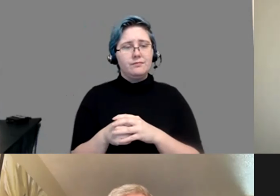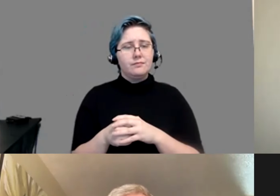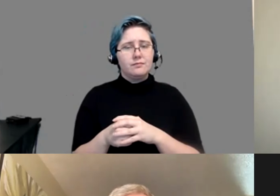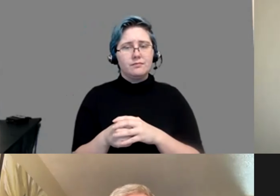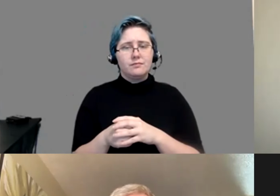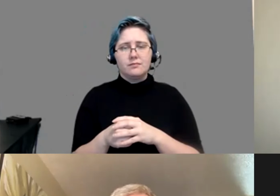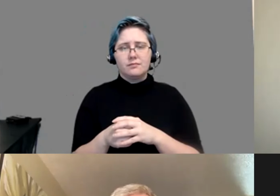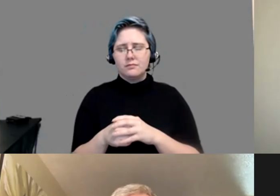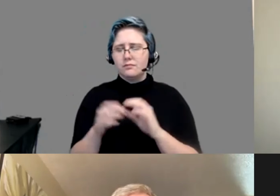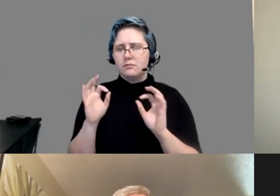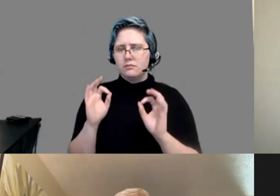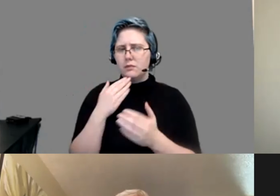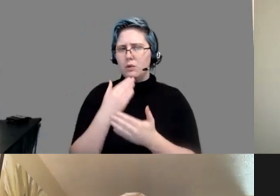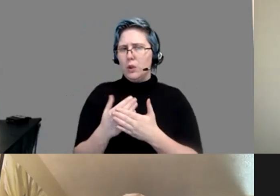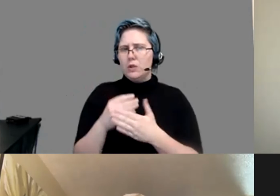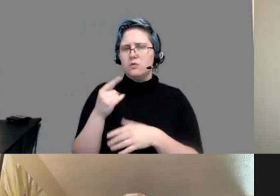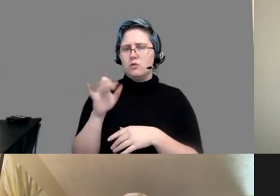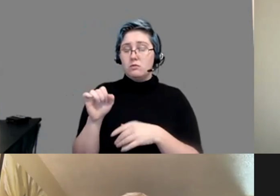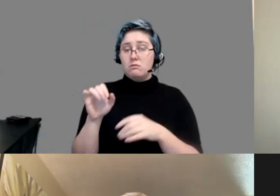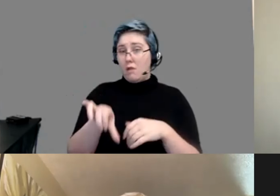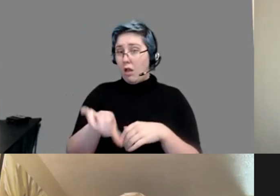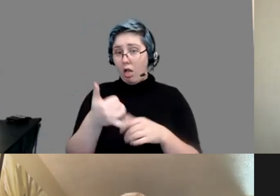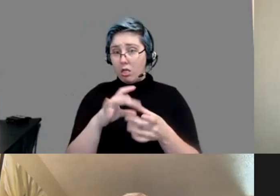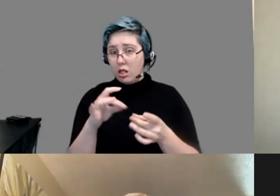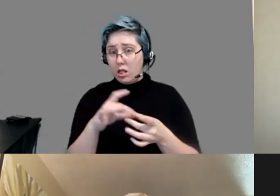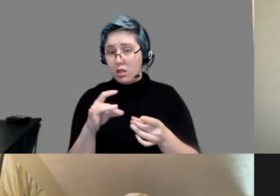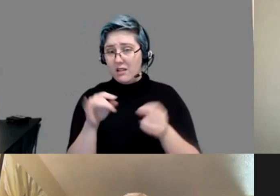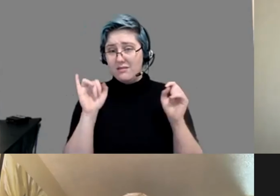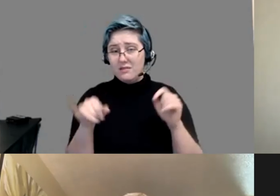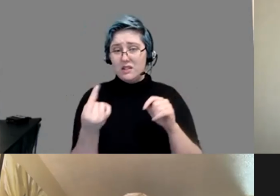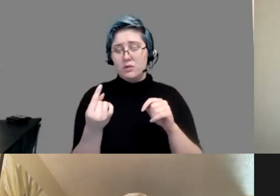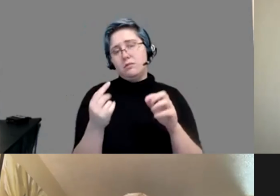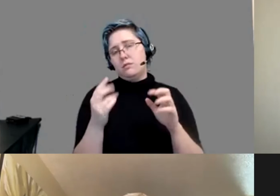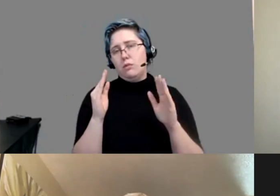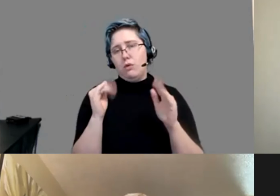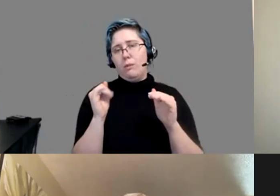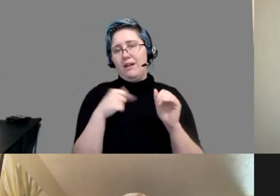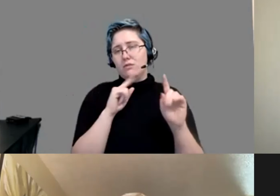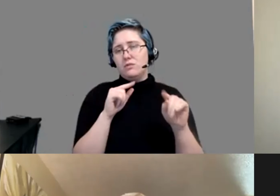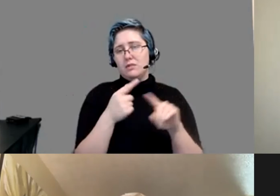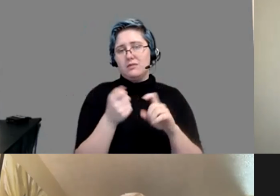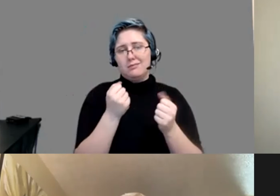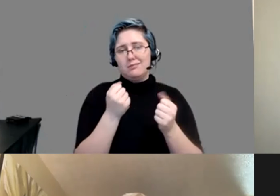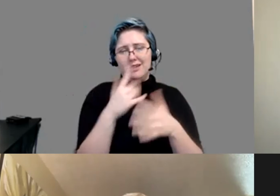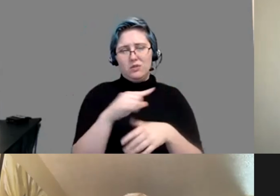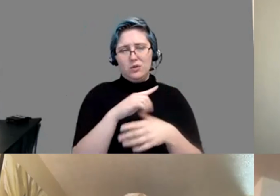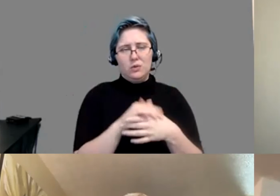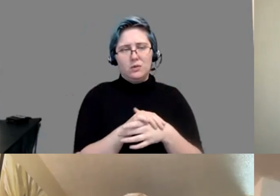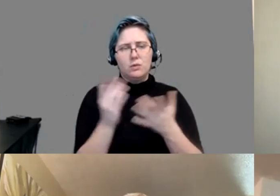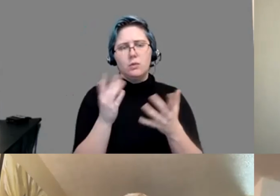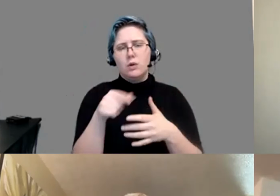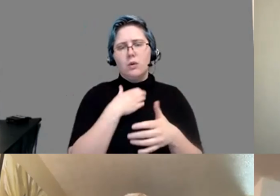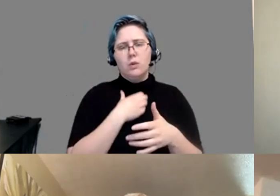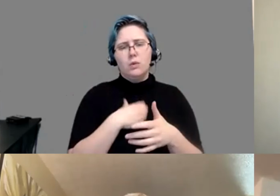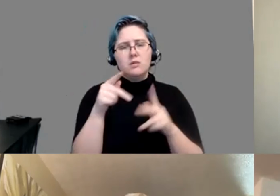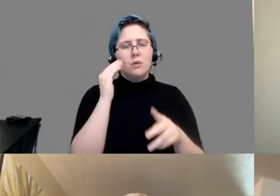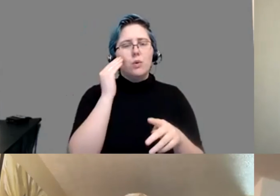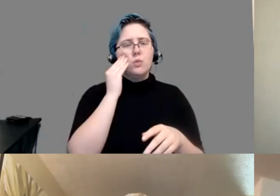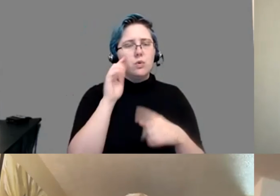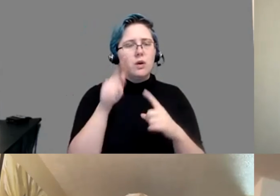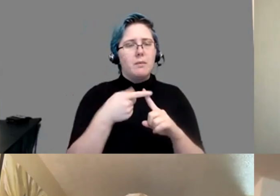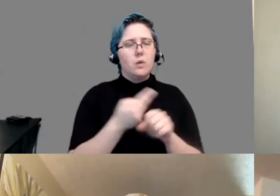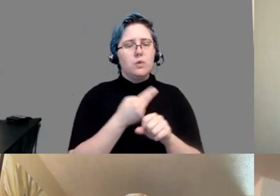Good, good. Anyone else? This one, hopefully we'll get responses from a lot of you. What do you wish people knew about